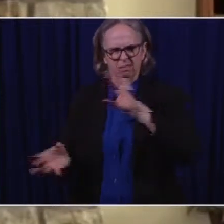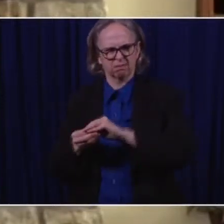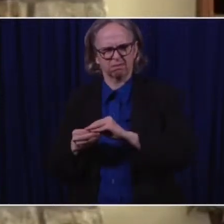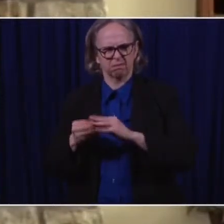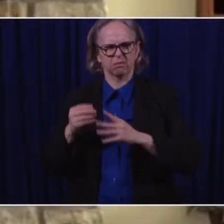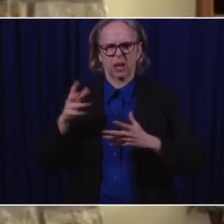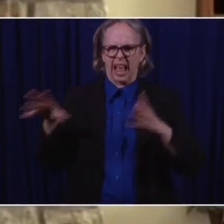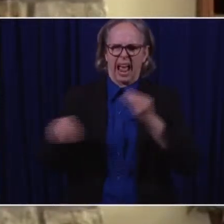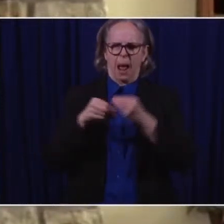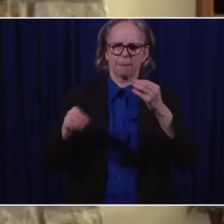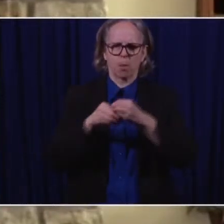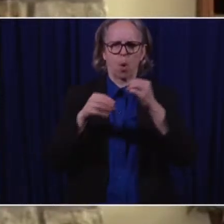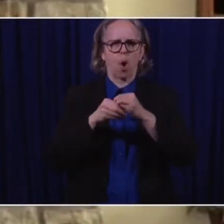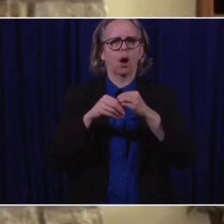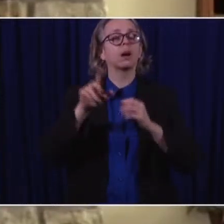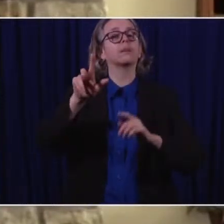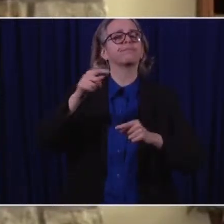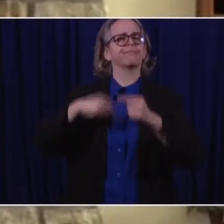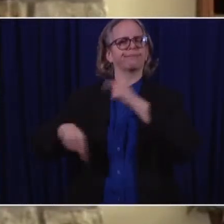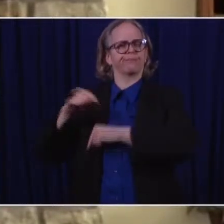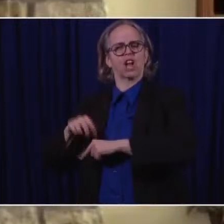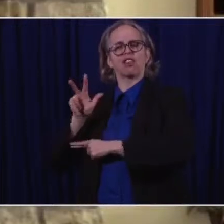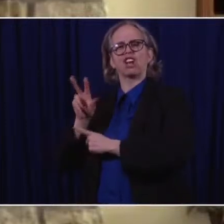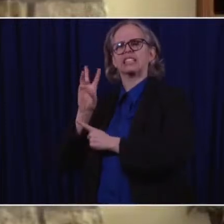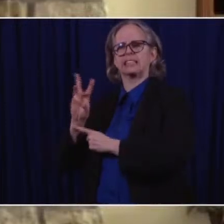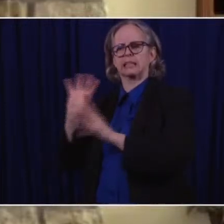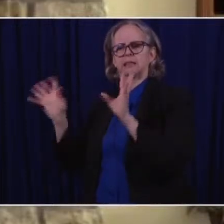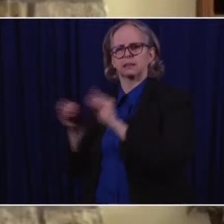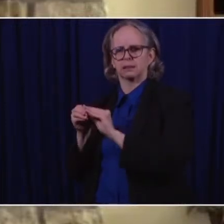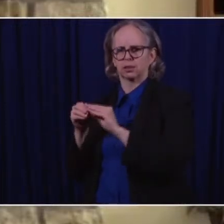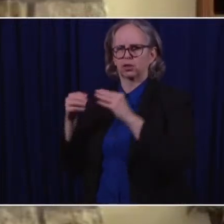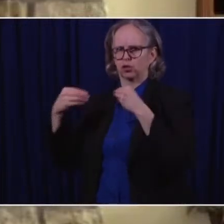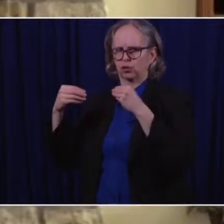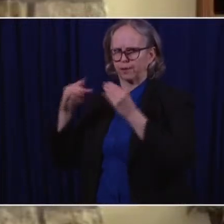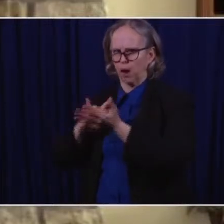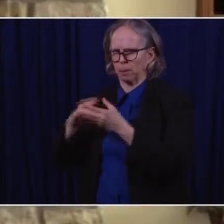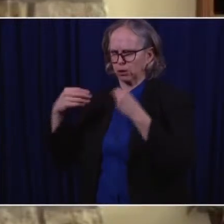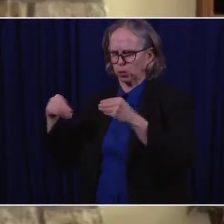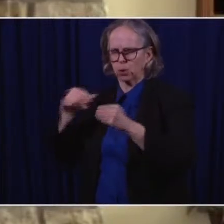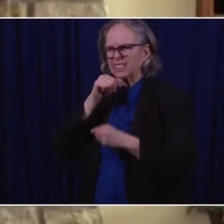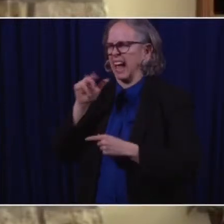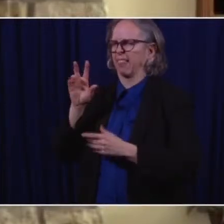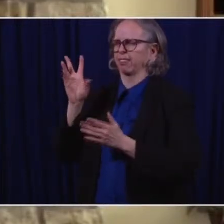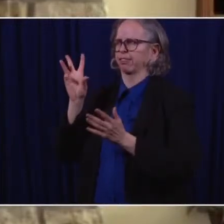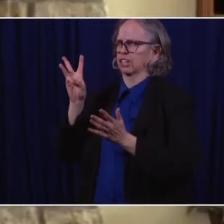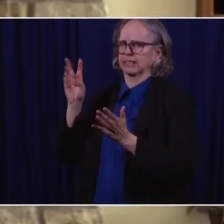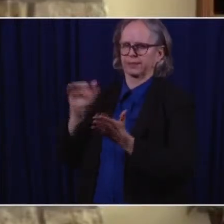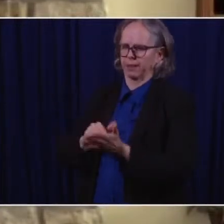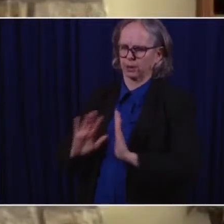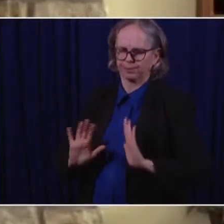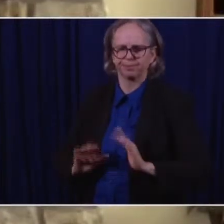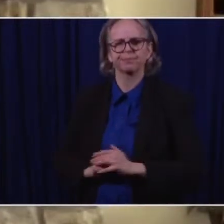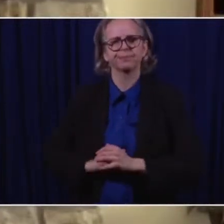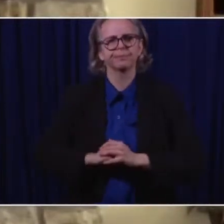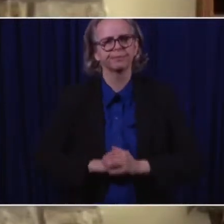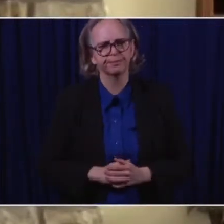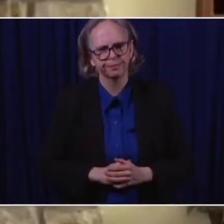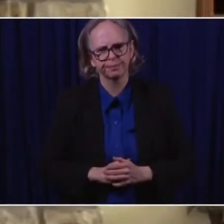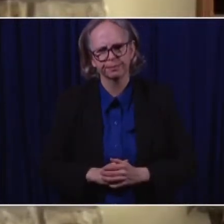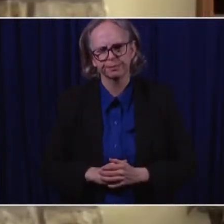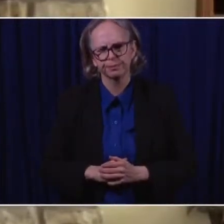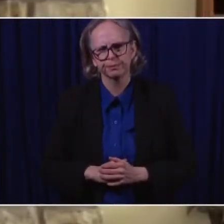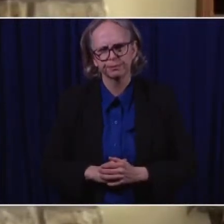And as we look down the line, at some point, we will add to these pharmacies and